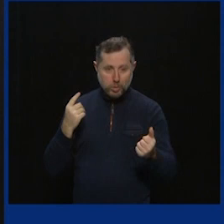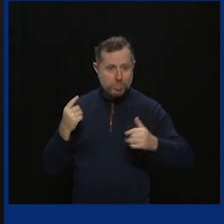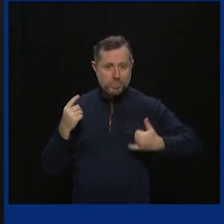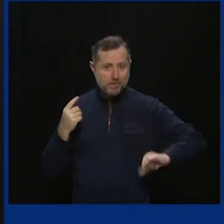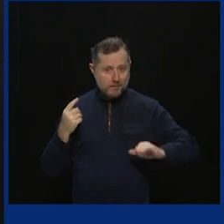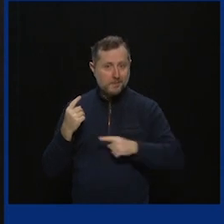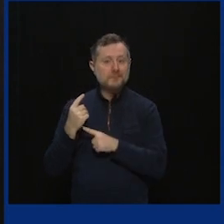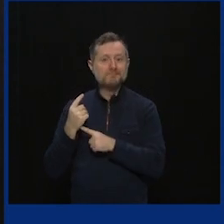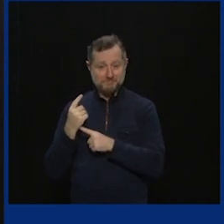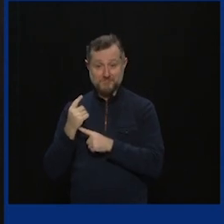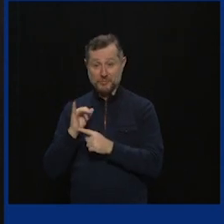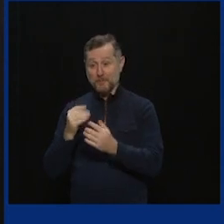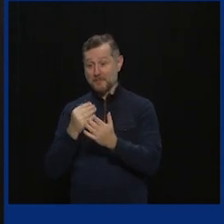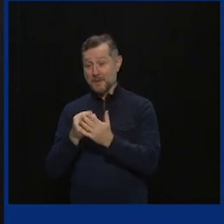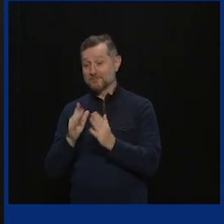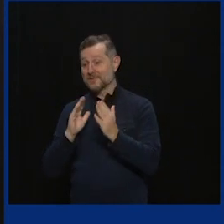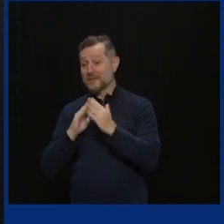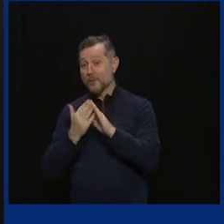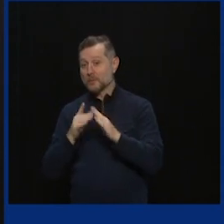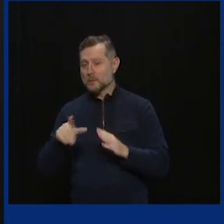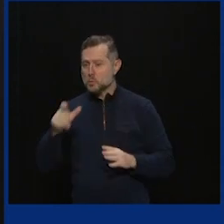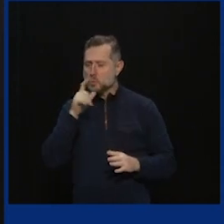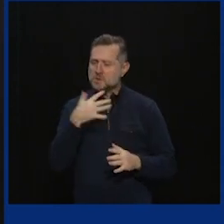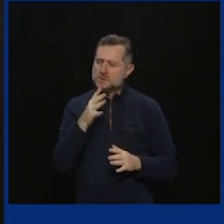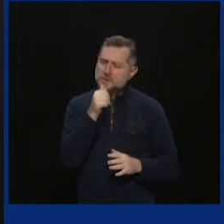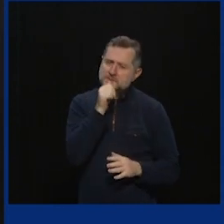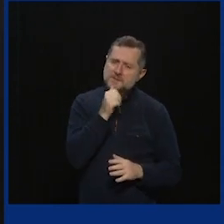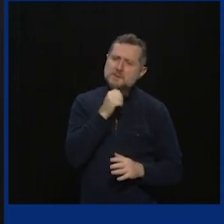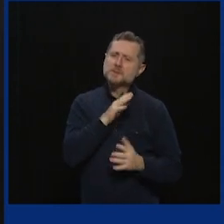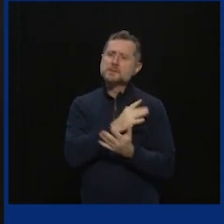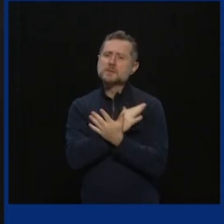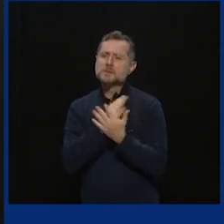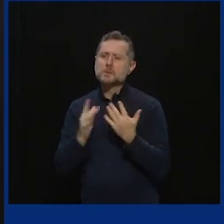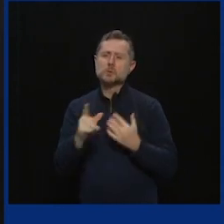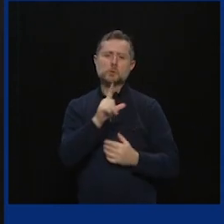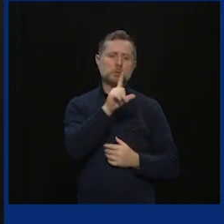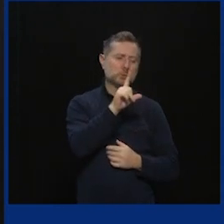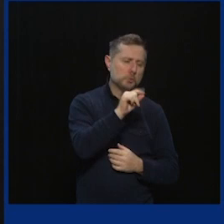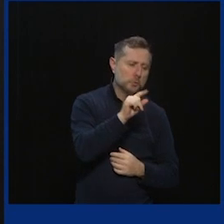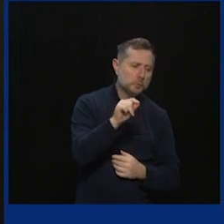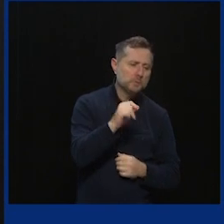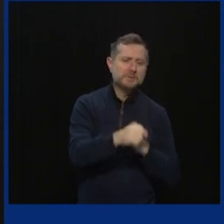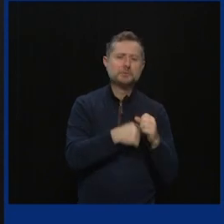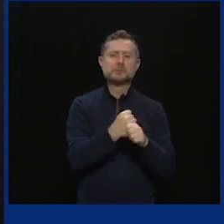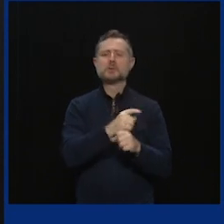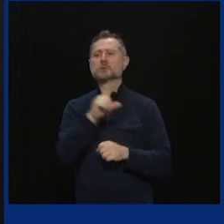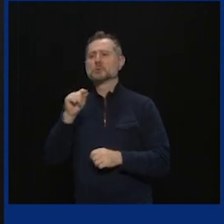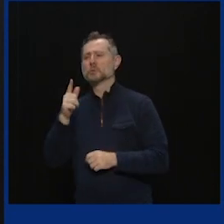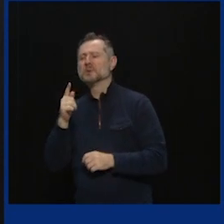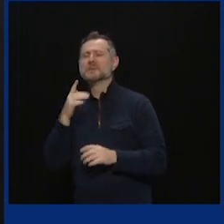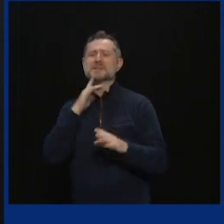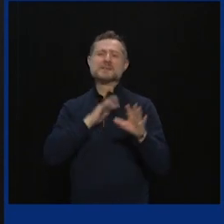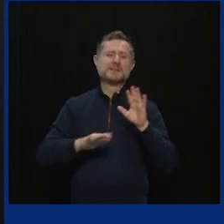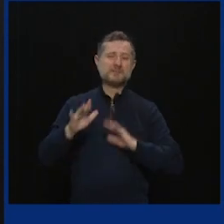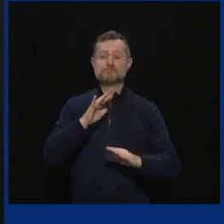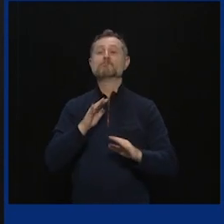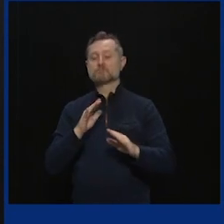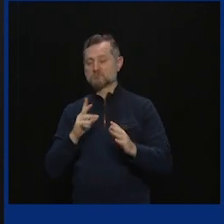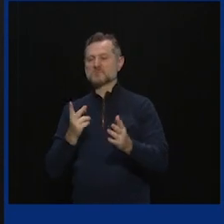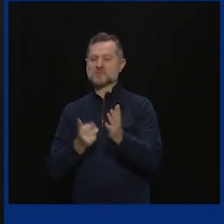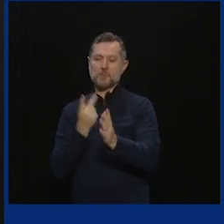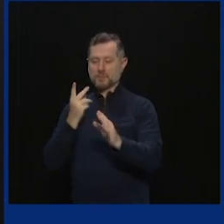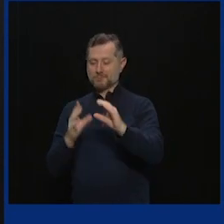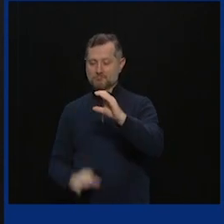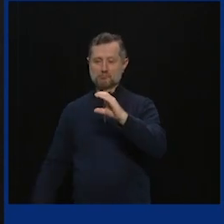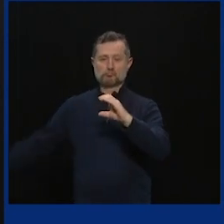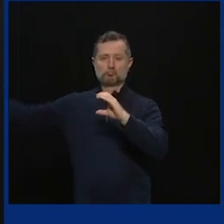2020, 21, they have been hit the hardest, so let's double that amount of money. Let's let the best application, and you won